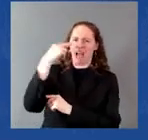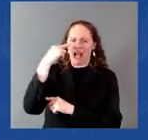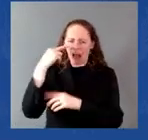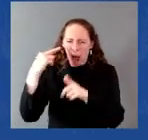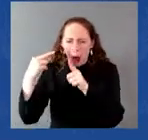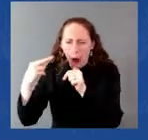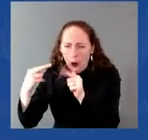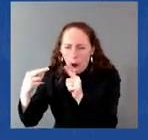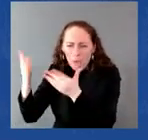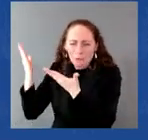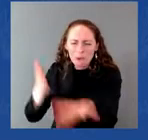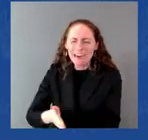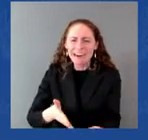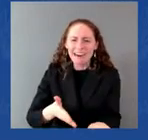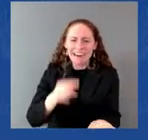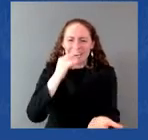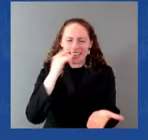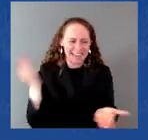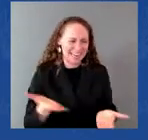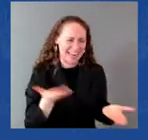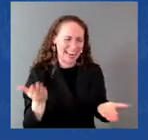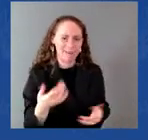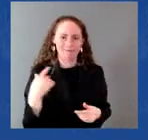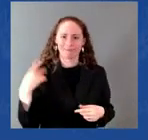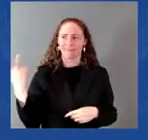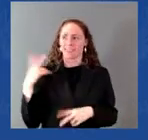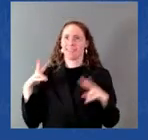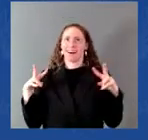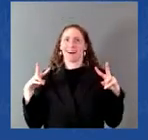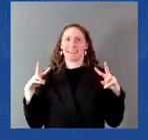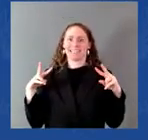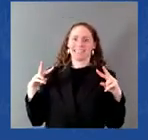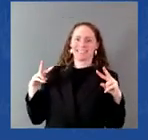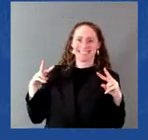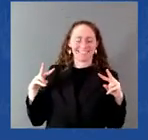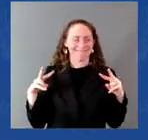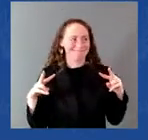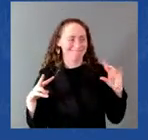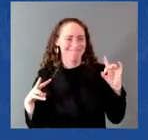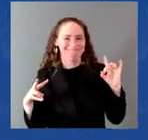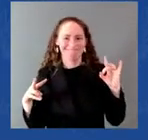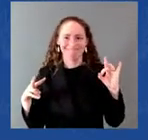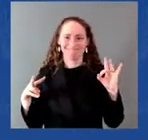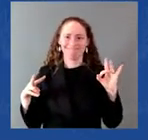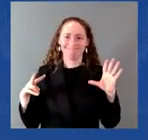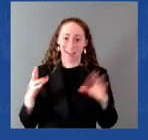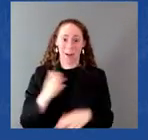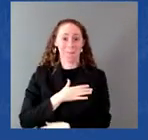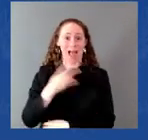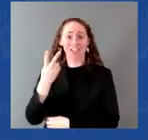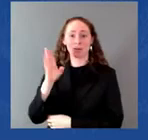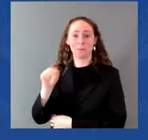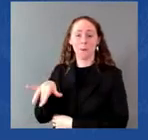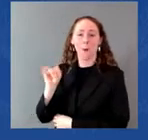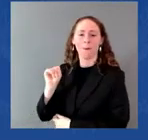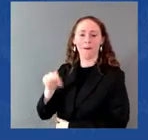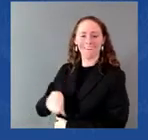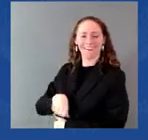My boys used that as a badge of courage their entire career. Bette Midler picked us out at a show.